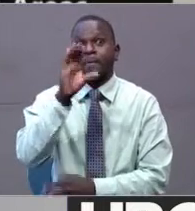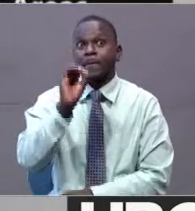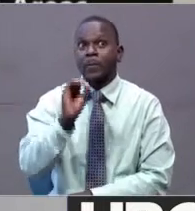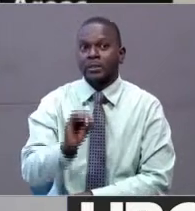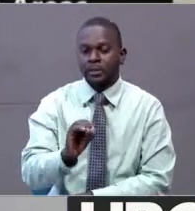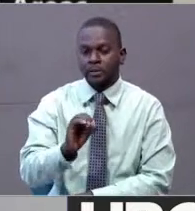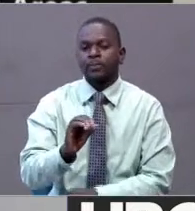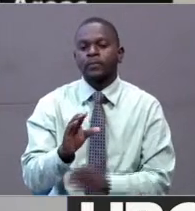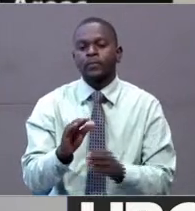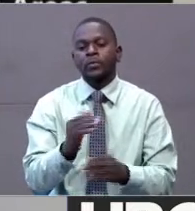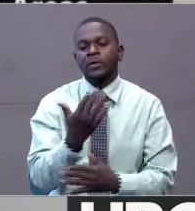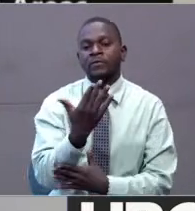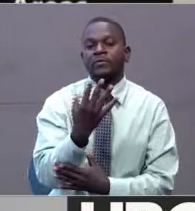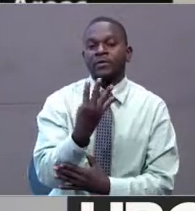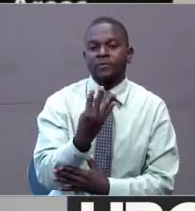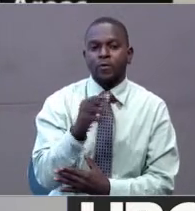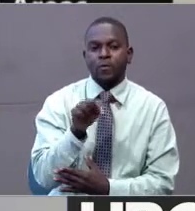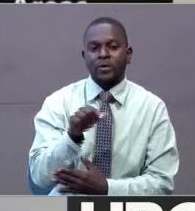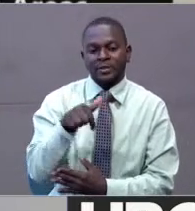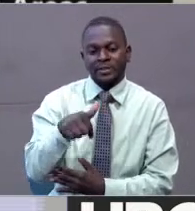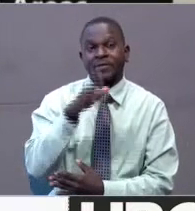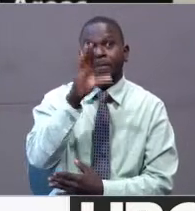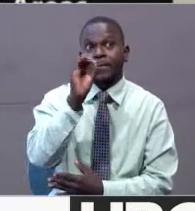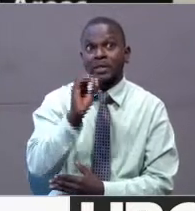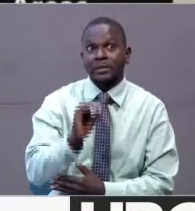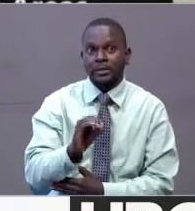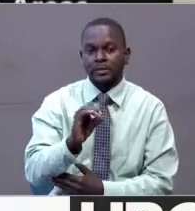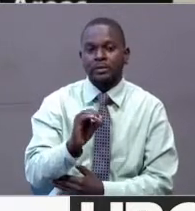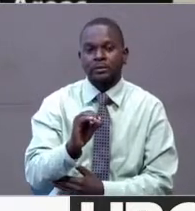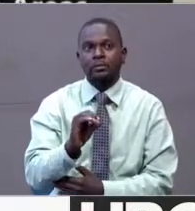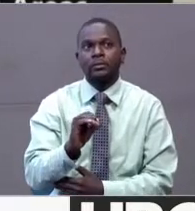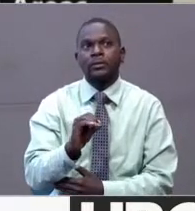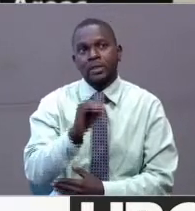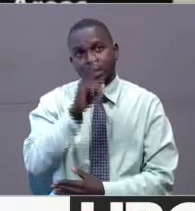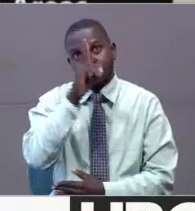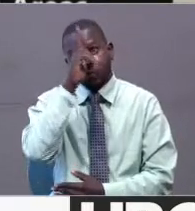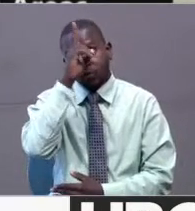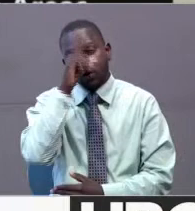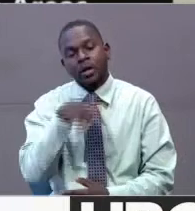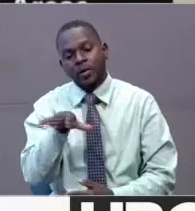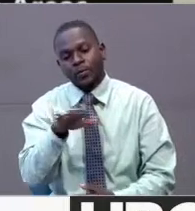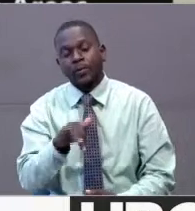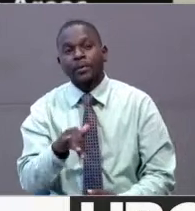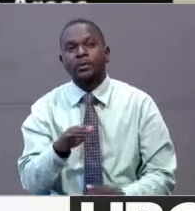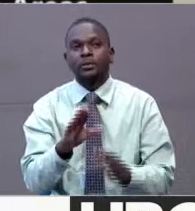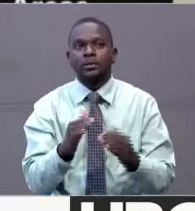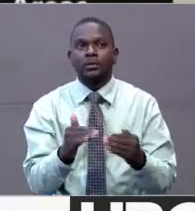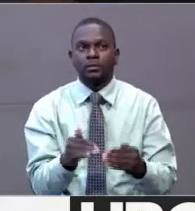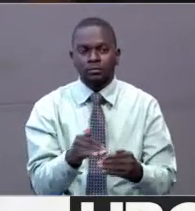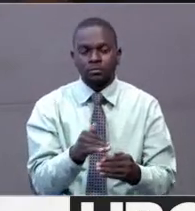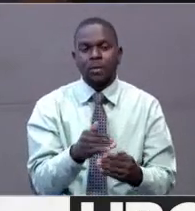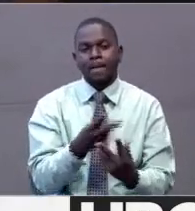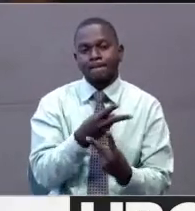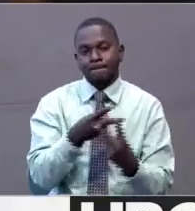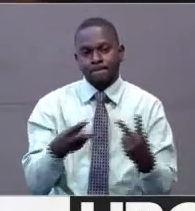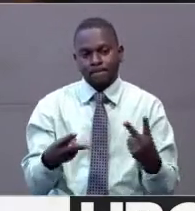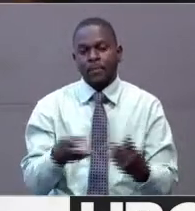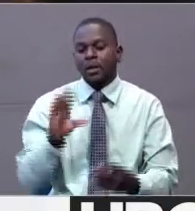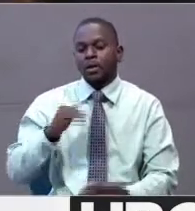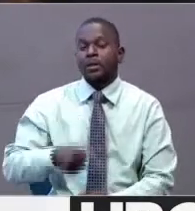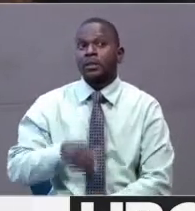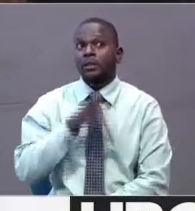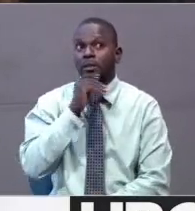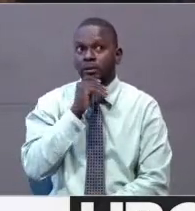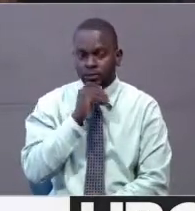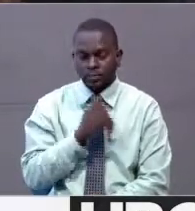44.7% and 54.7% in rural and urban areas, respectively. Ladies and